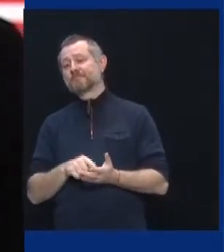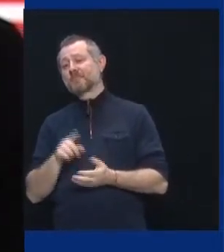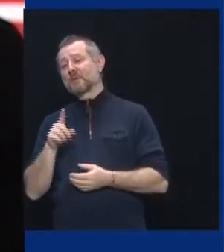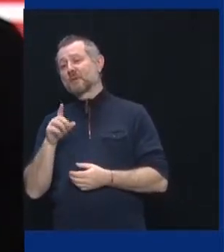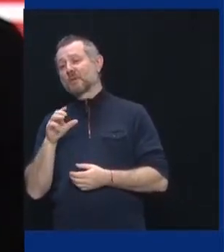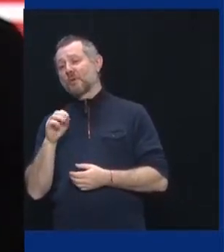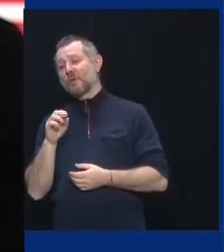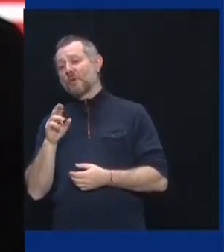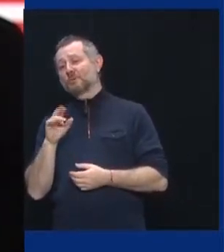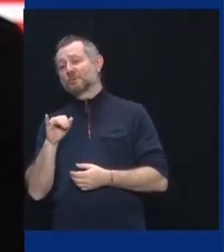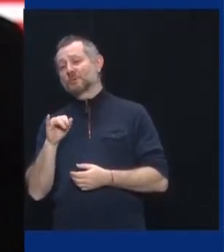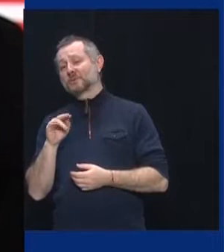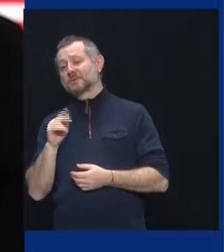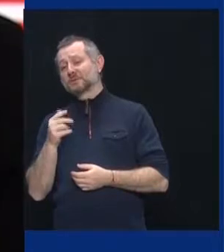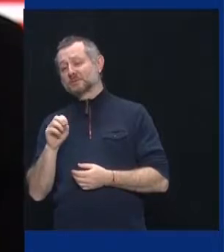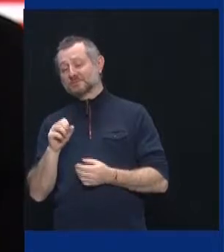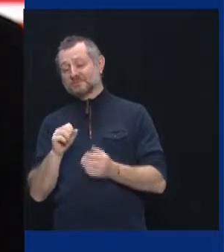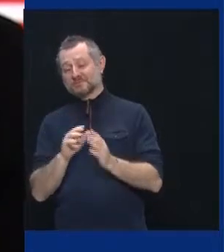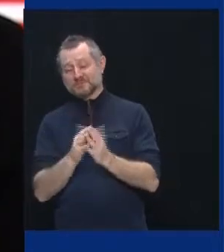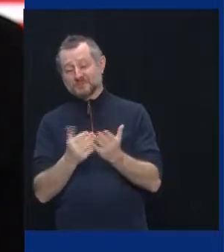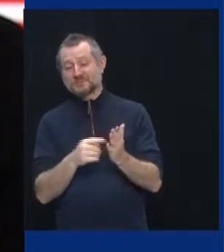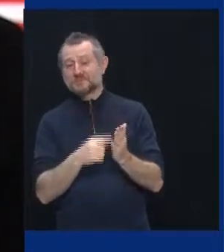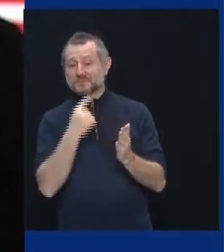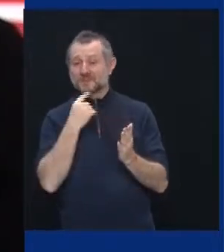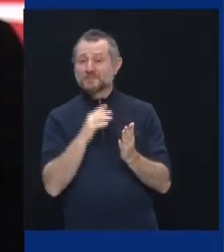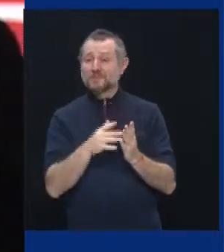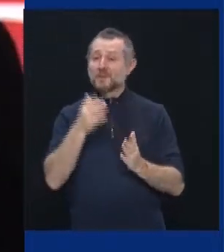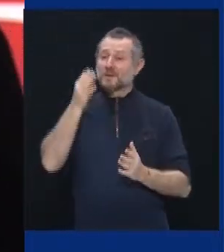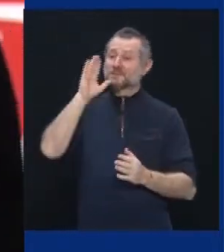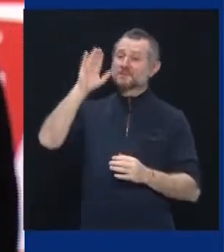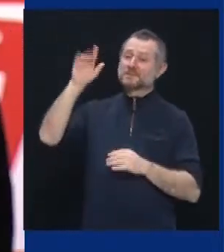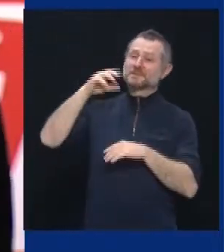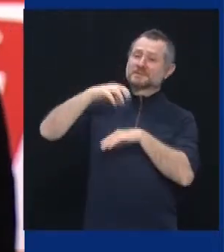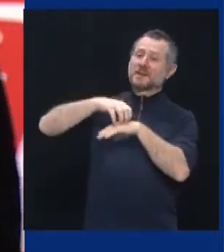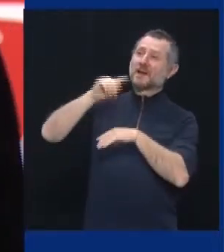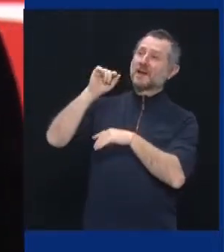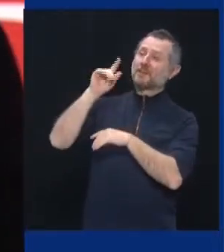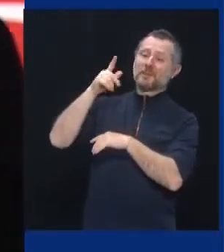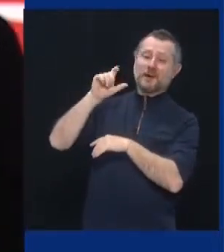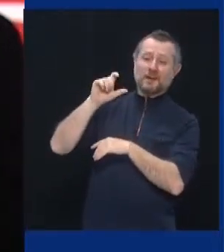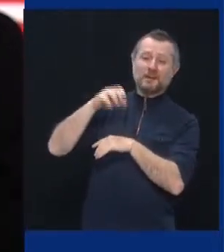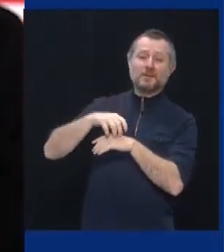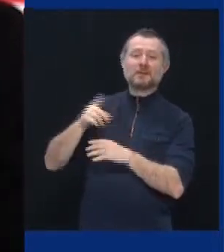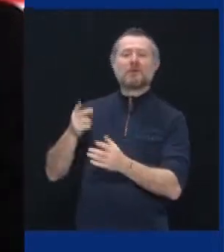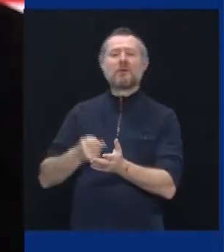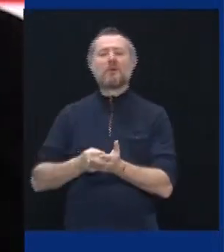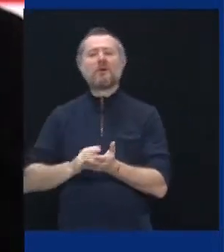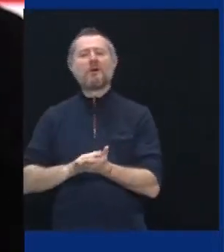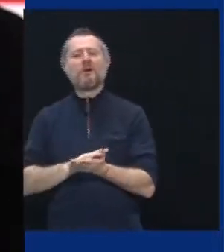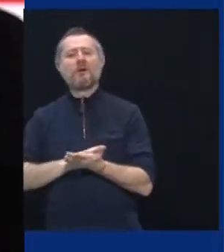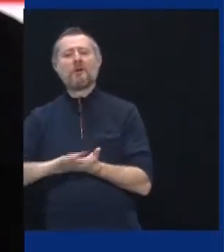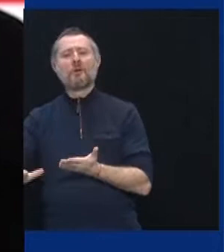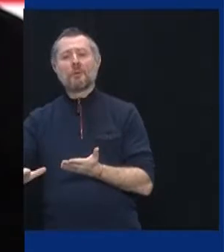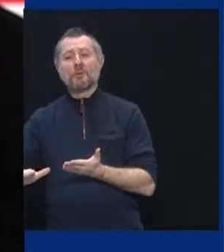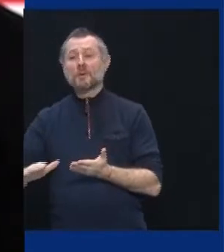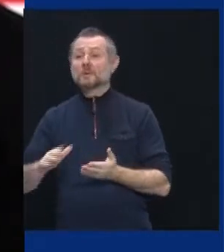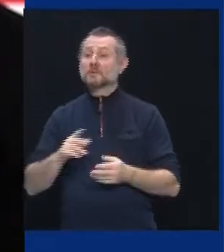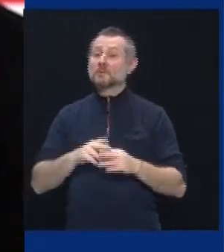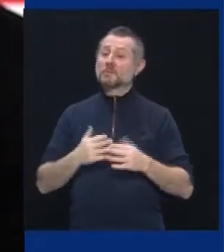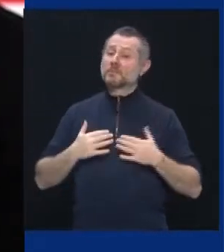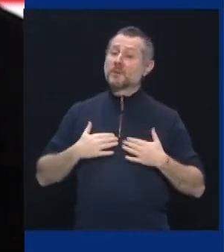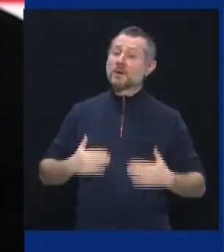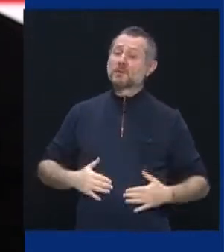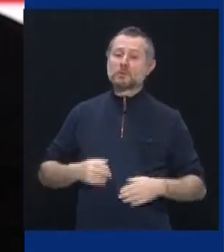God's temple is holy, and you are that temple. You must keep that temple strong. You must keep